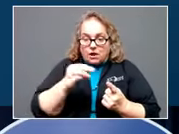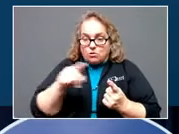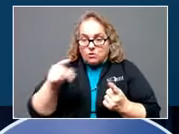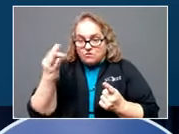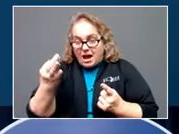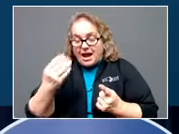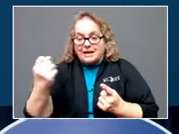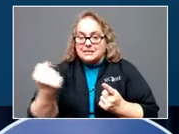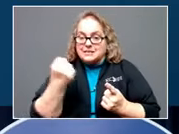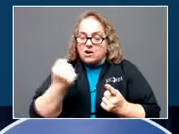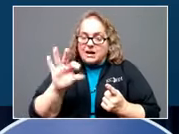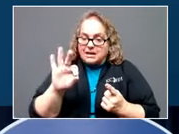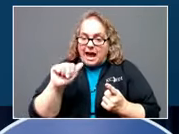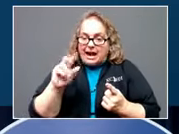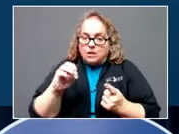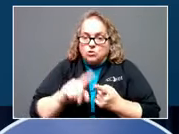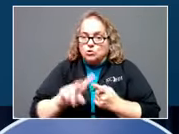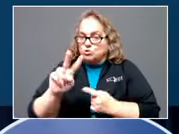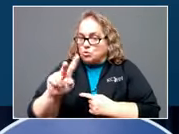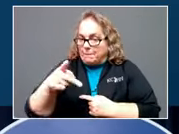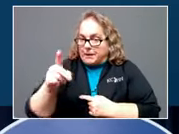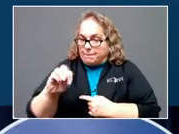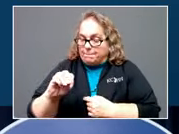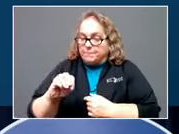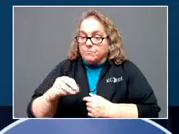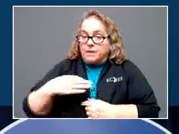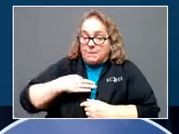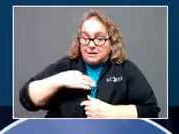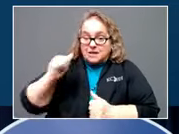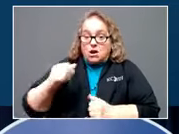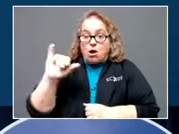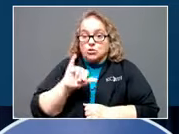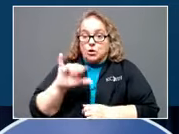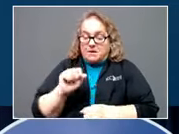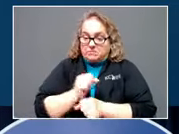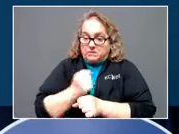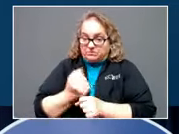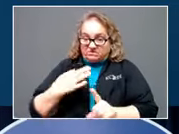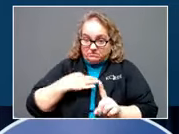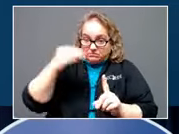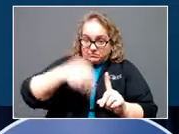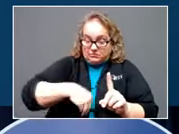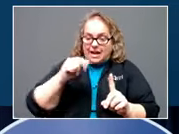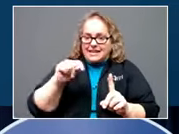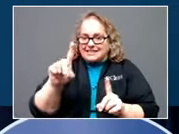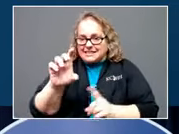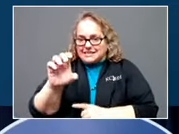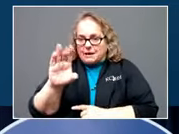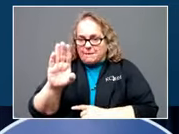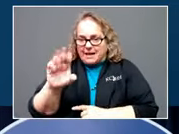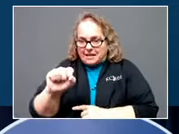9 a.m. to 2 p.m. Applications can also be made at the DCBS offices in these